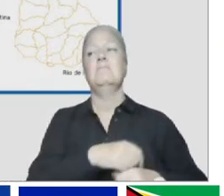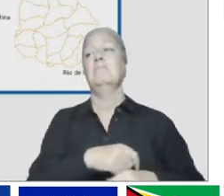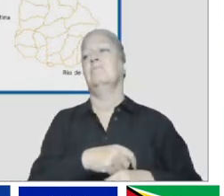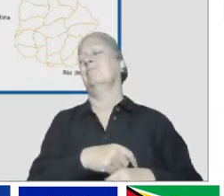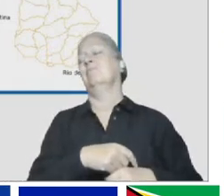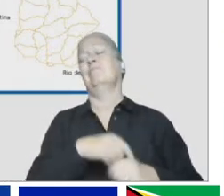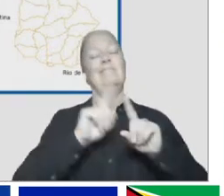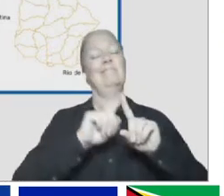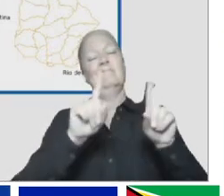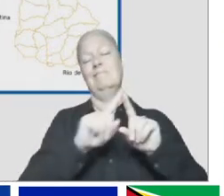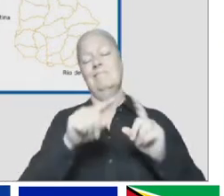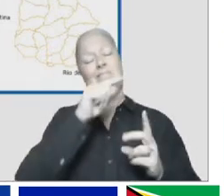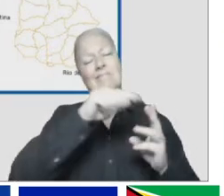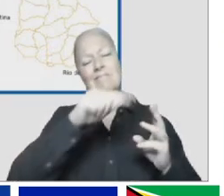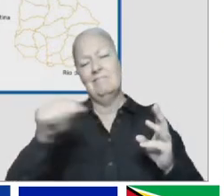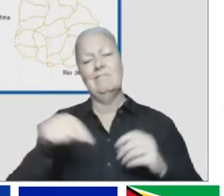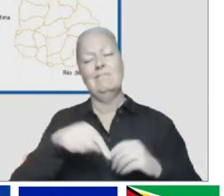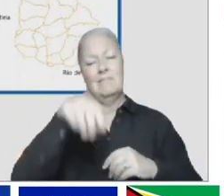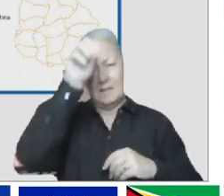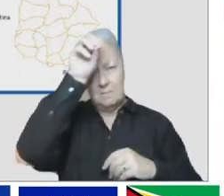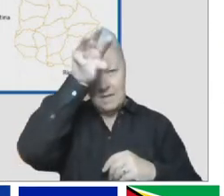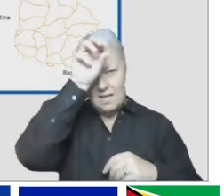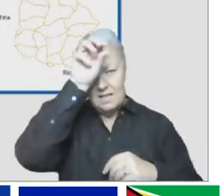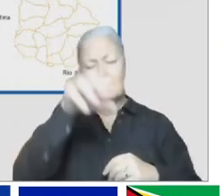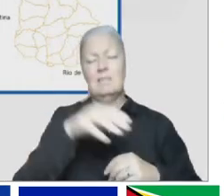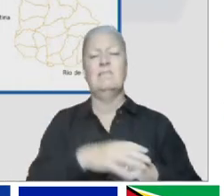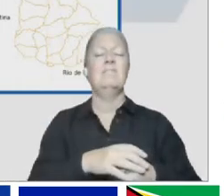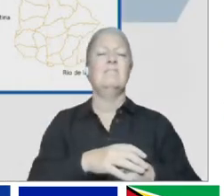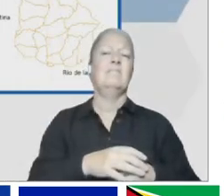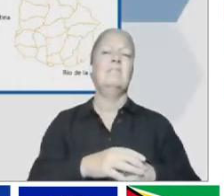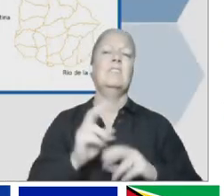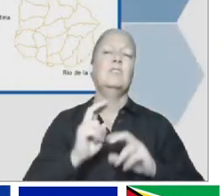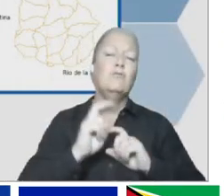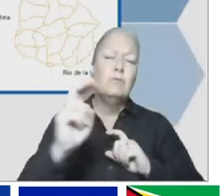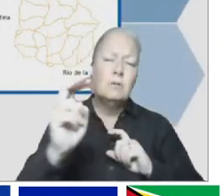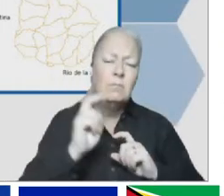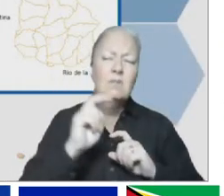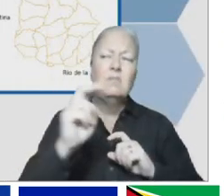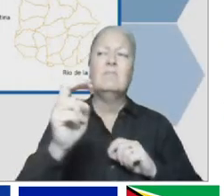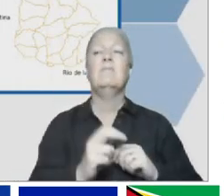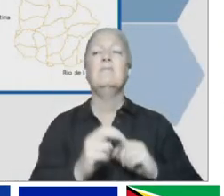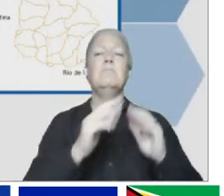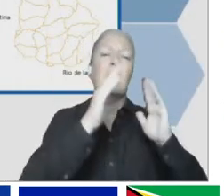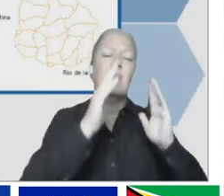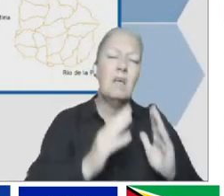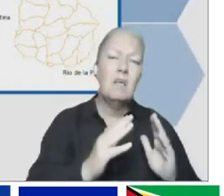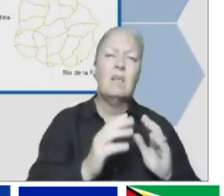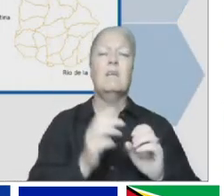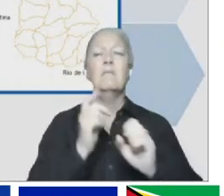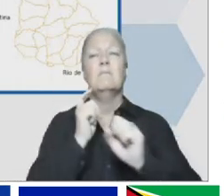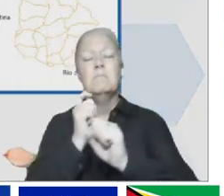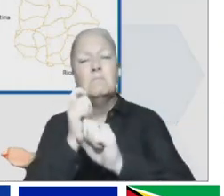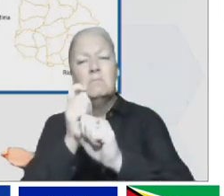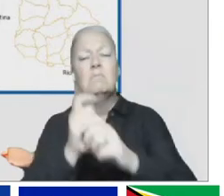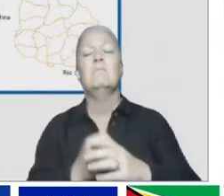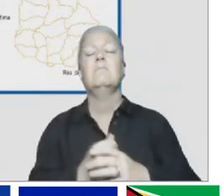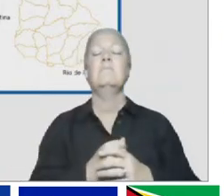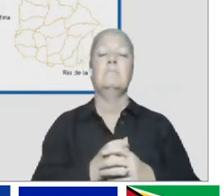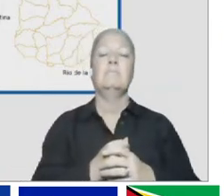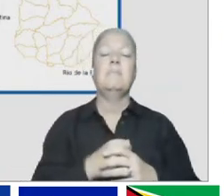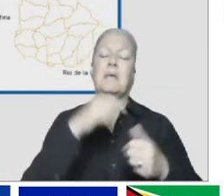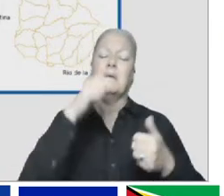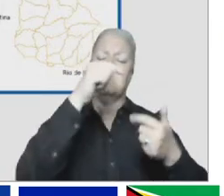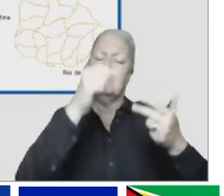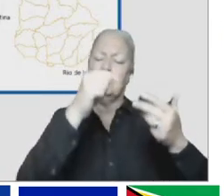transportation, environment, housing, territorial structuring, social development, in addition to the president